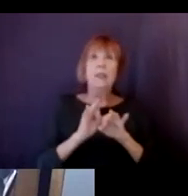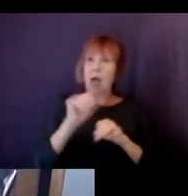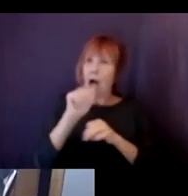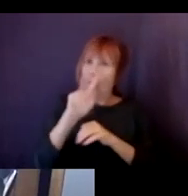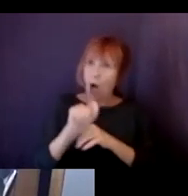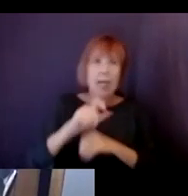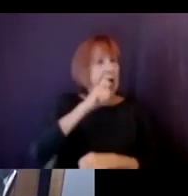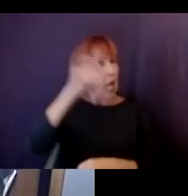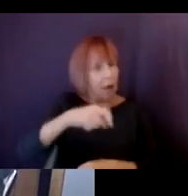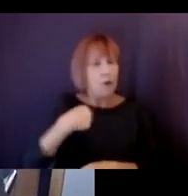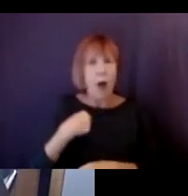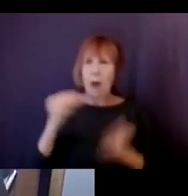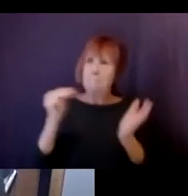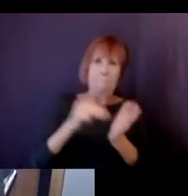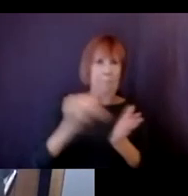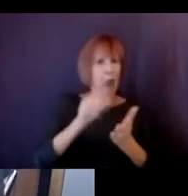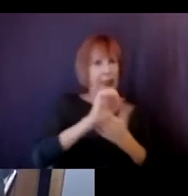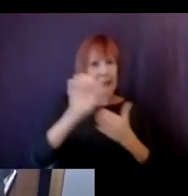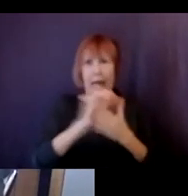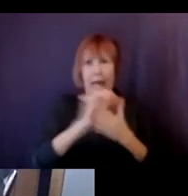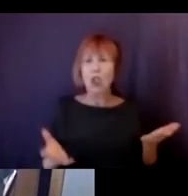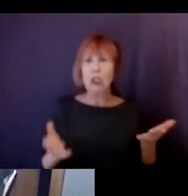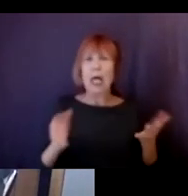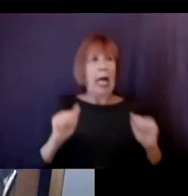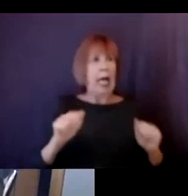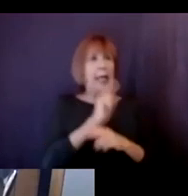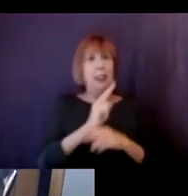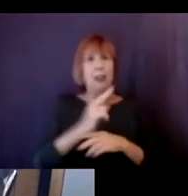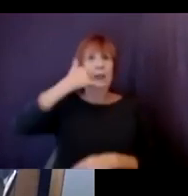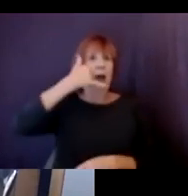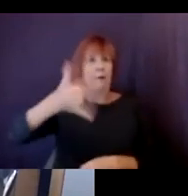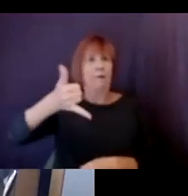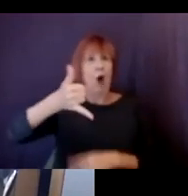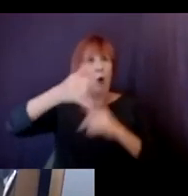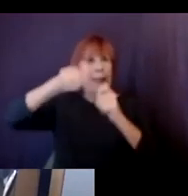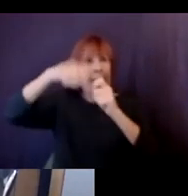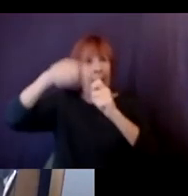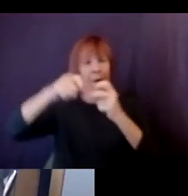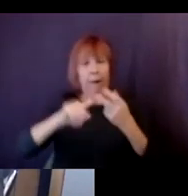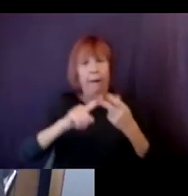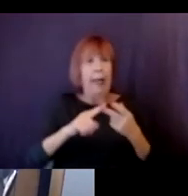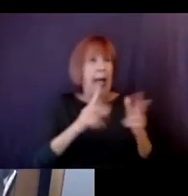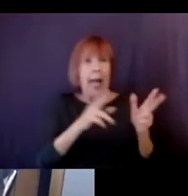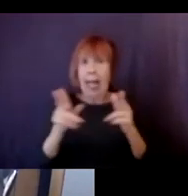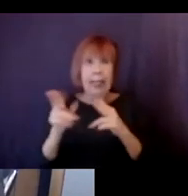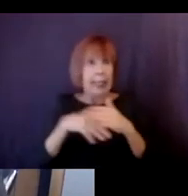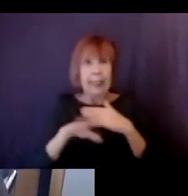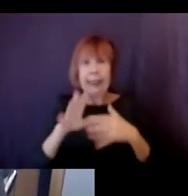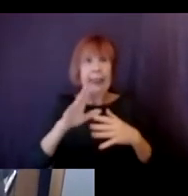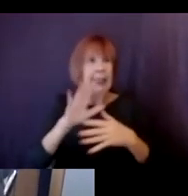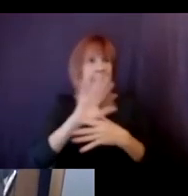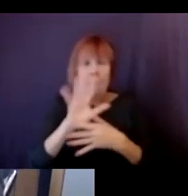project. It could be shot on your phone. It could be edited in your computer. It can go up